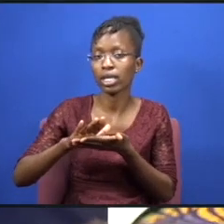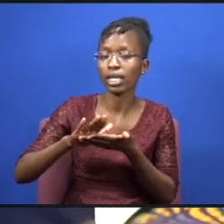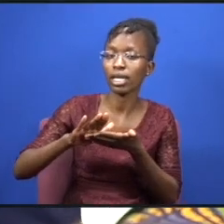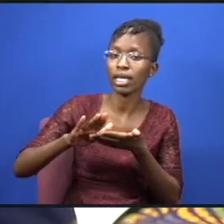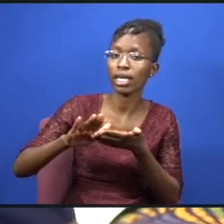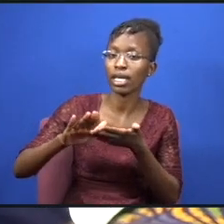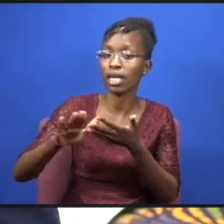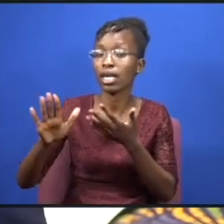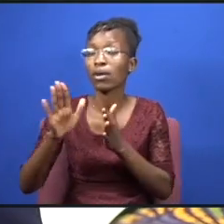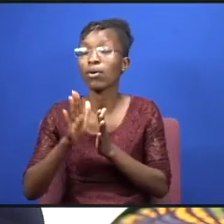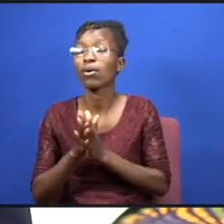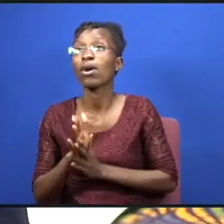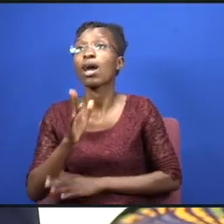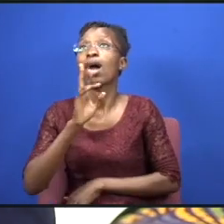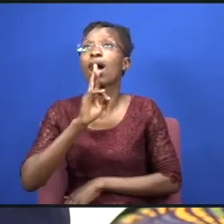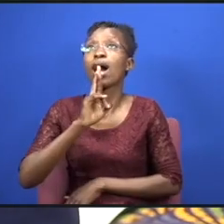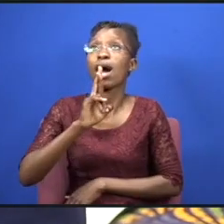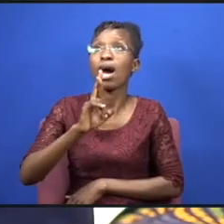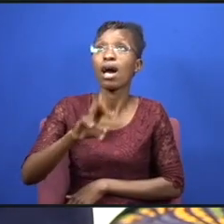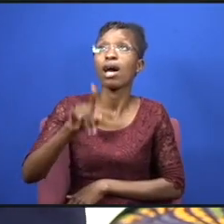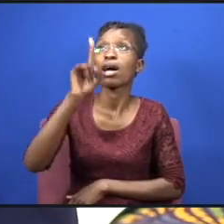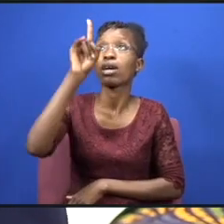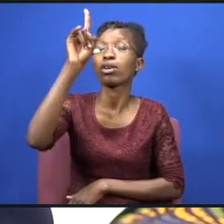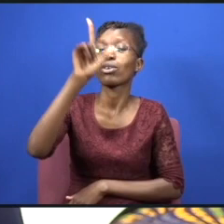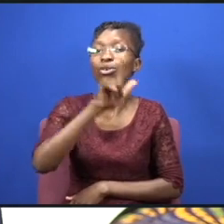Yes, you are Lord.